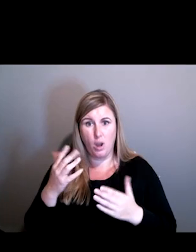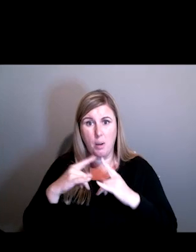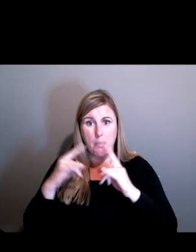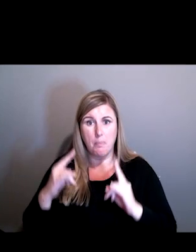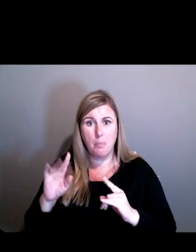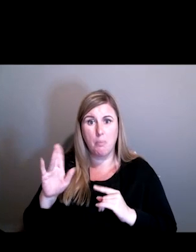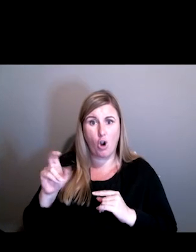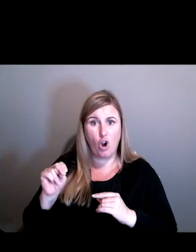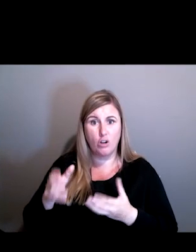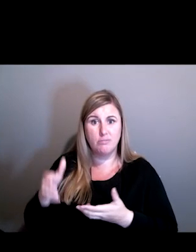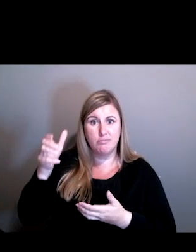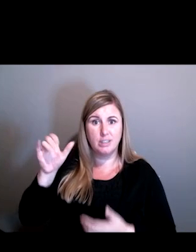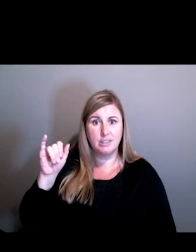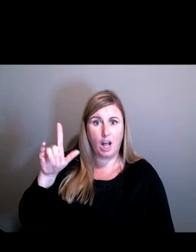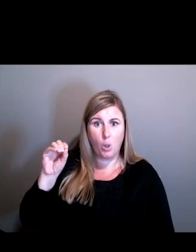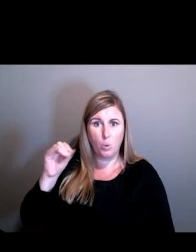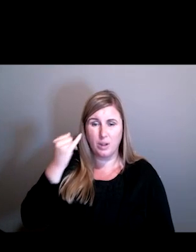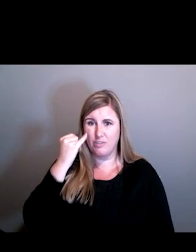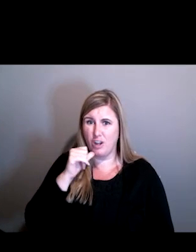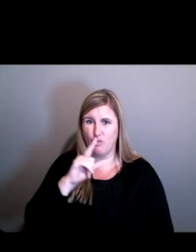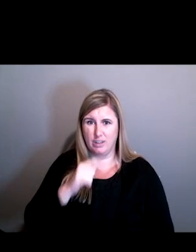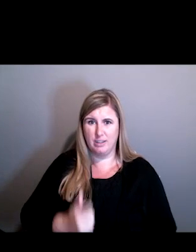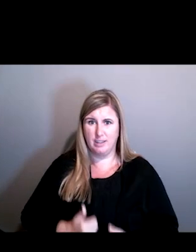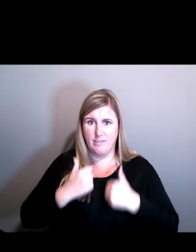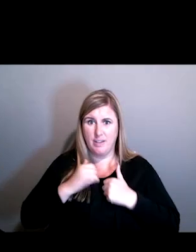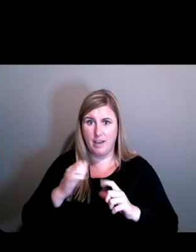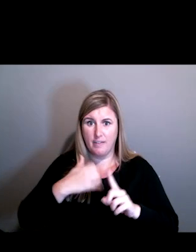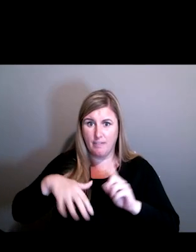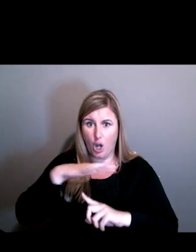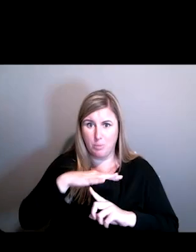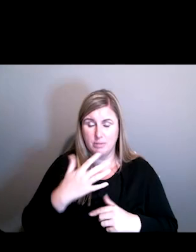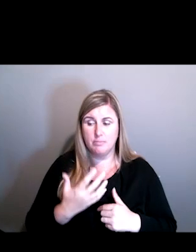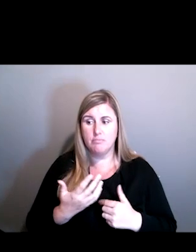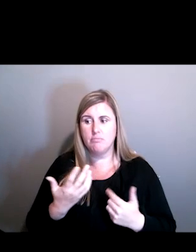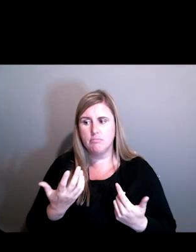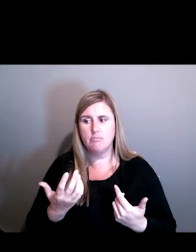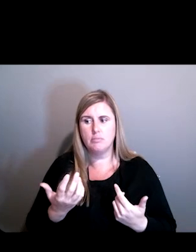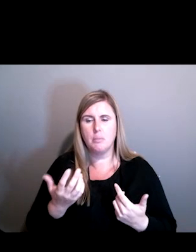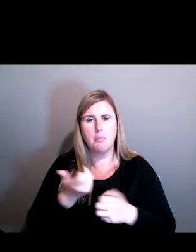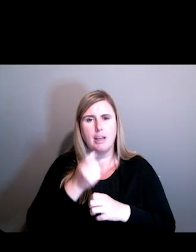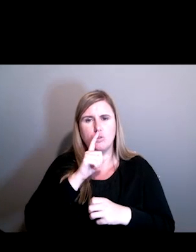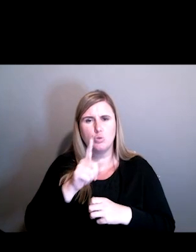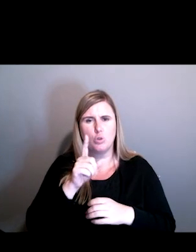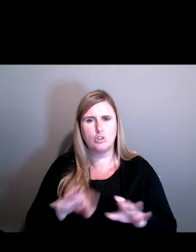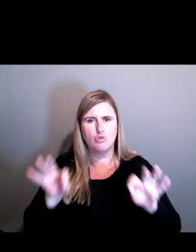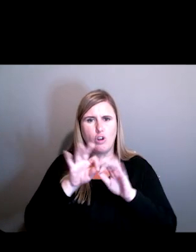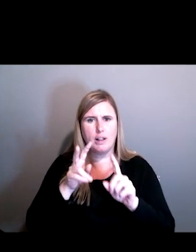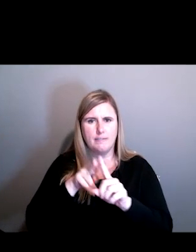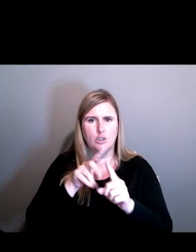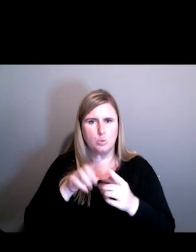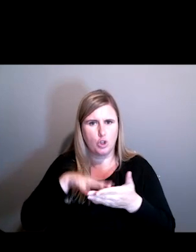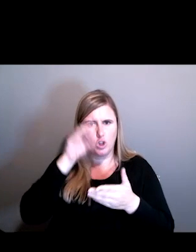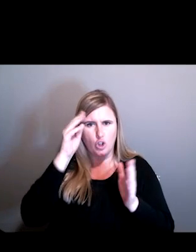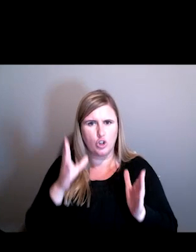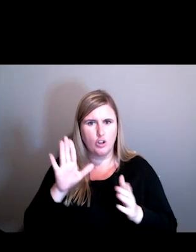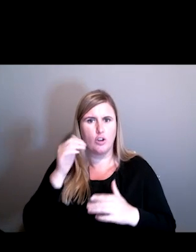what a barn or a silo is if they're not really living in that environment? So make sure that it's